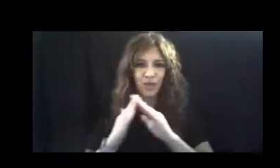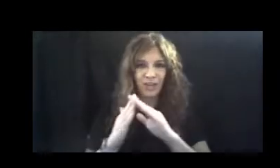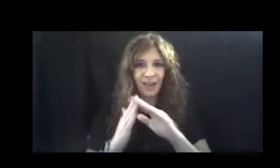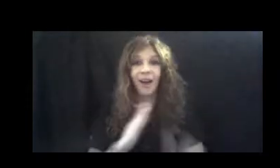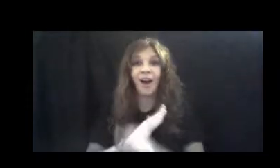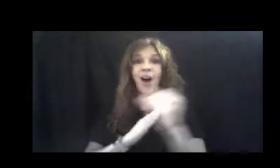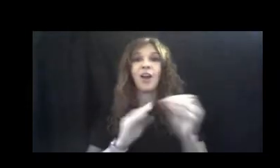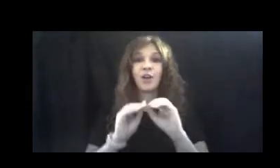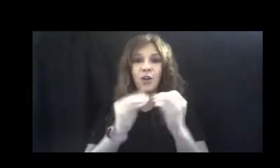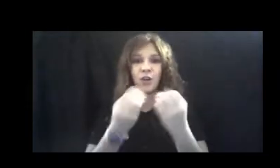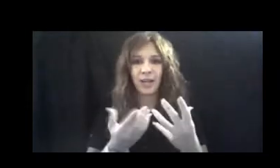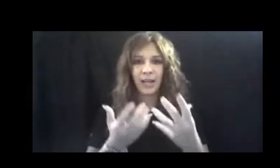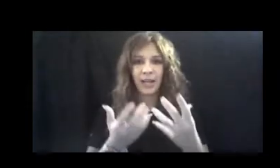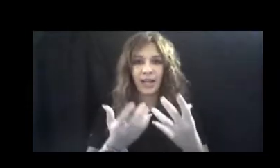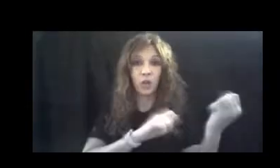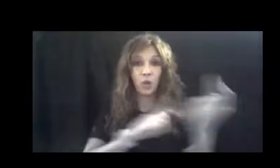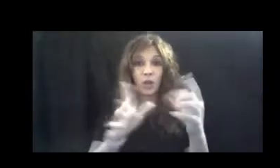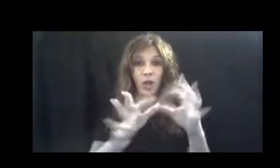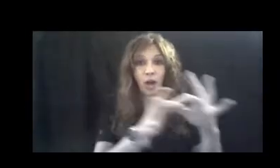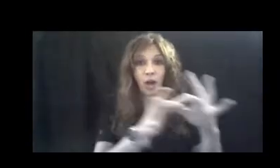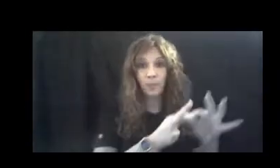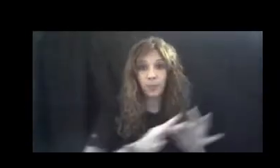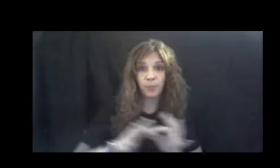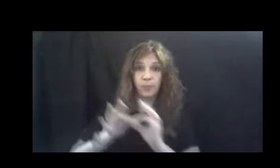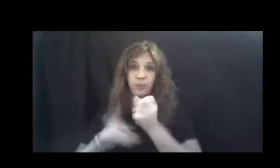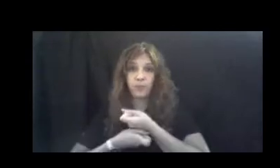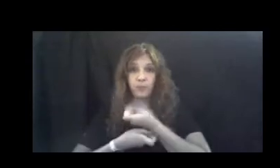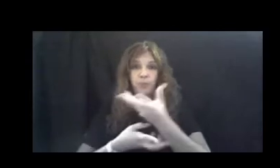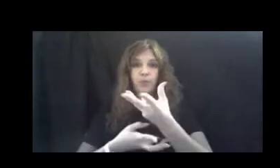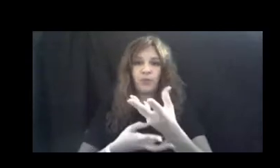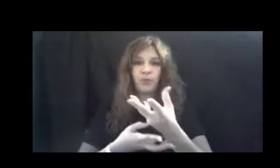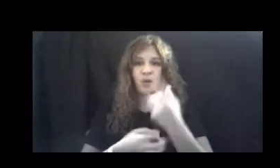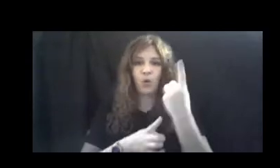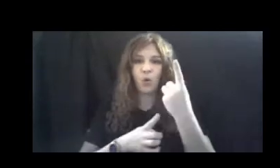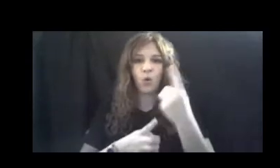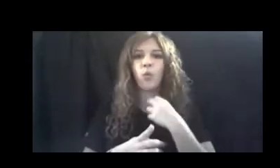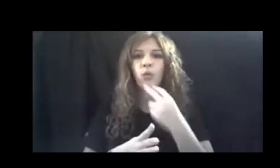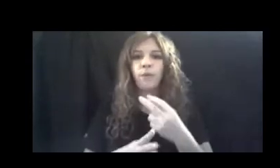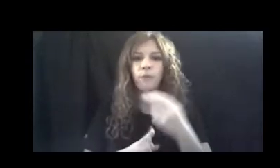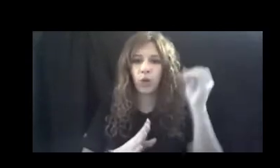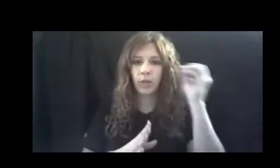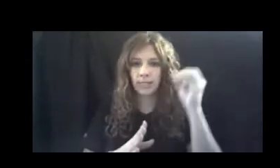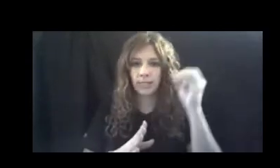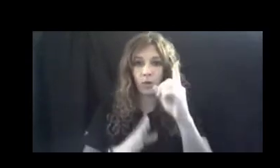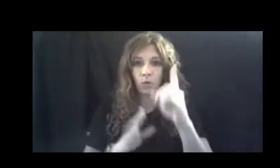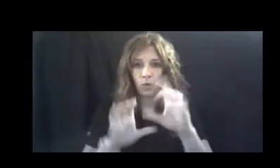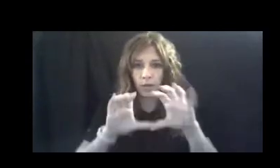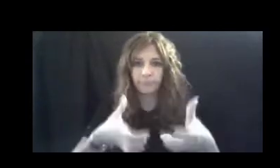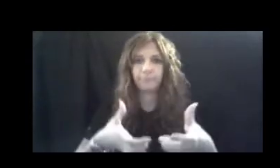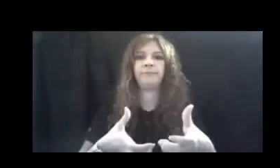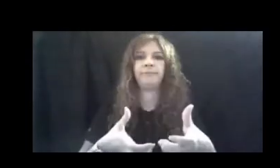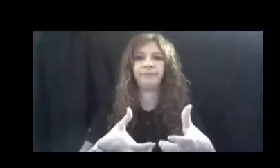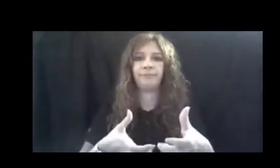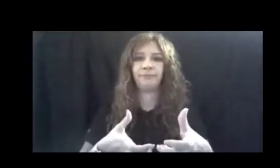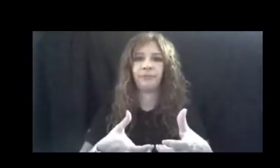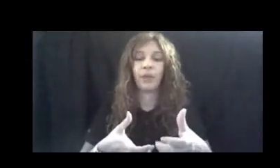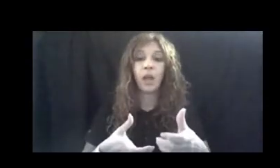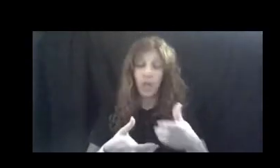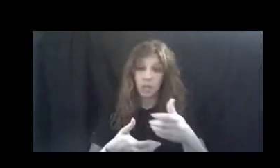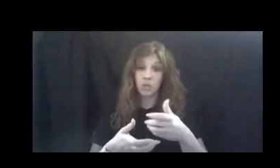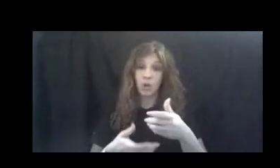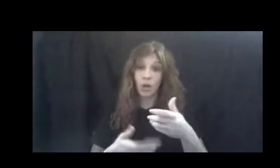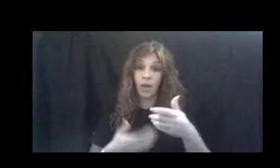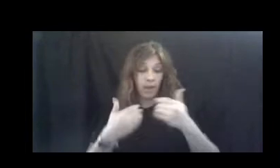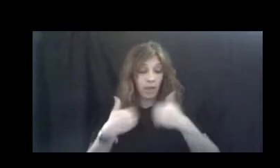one voice. Having, again, multiracial, multi-ethnic, speaking with one voice. Yes. And again, given the privilege that I have, given